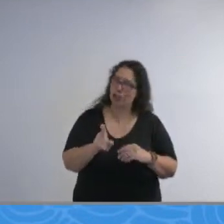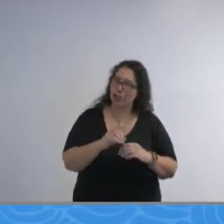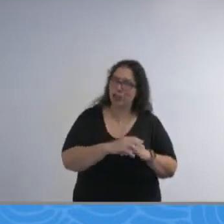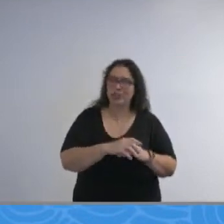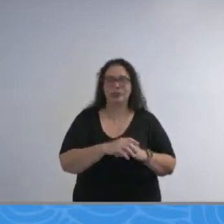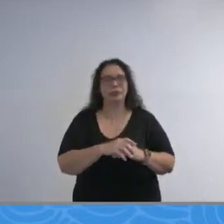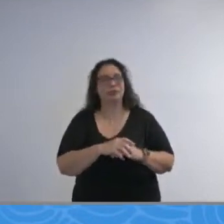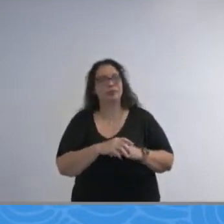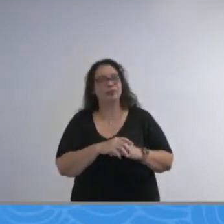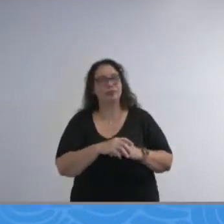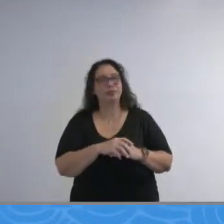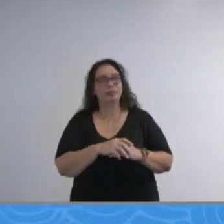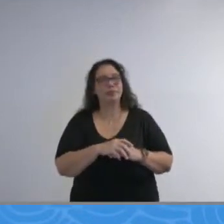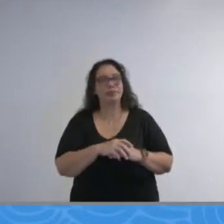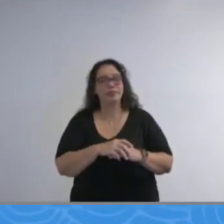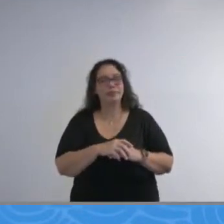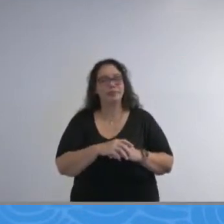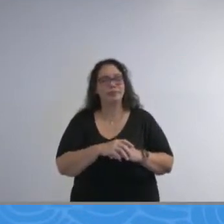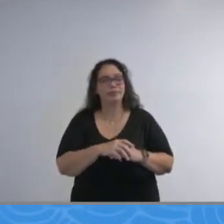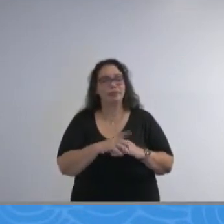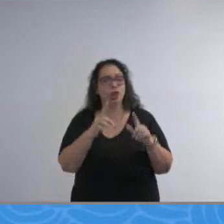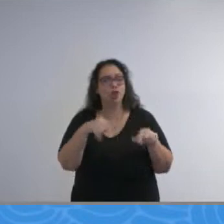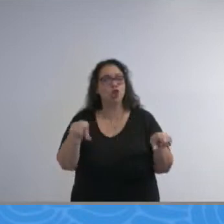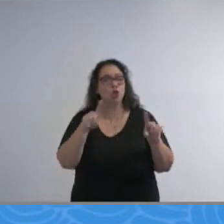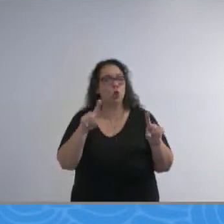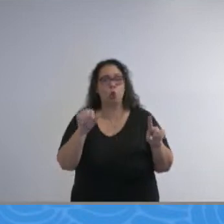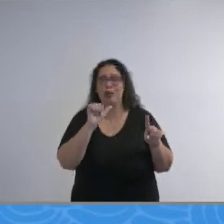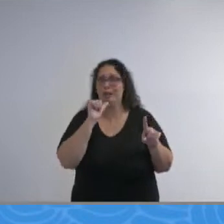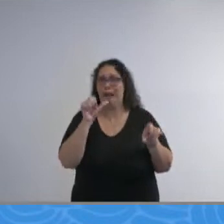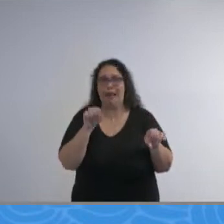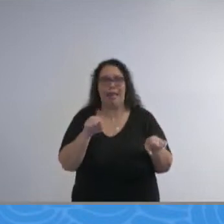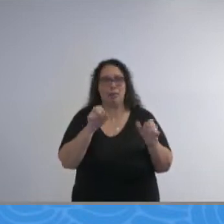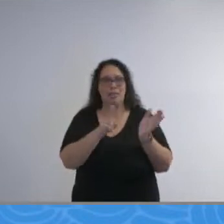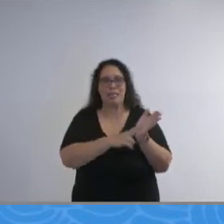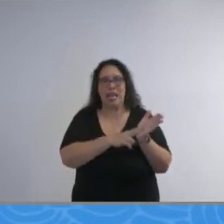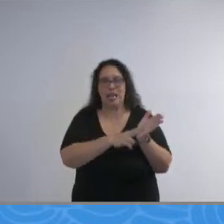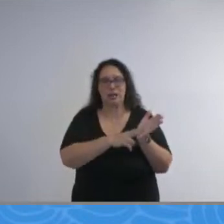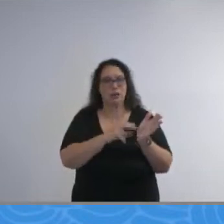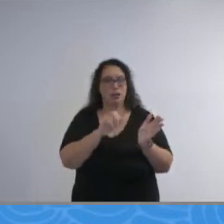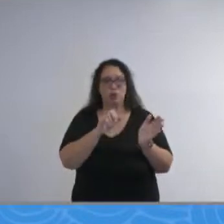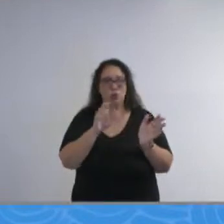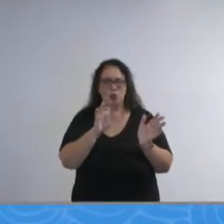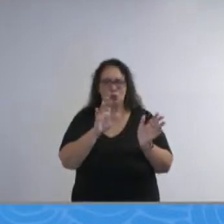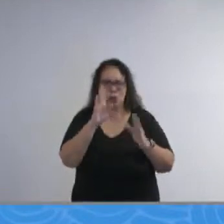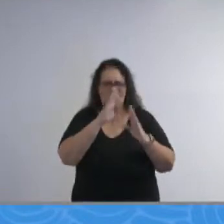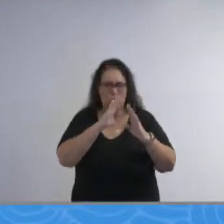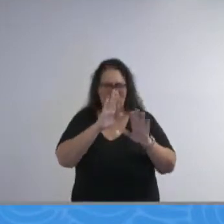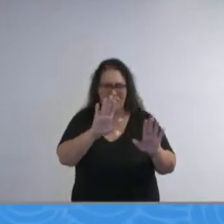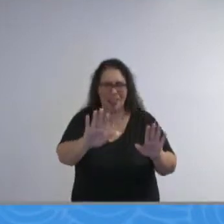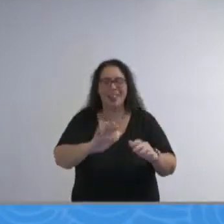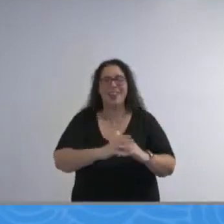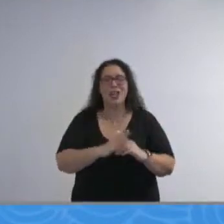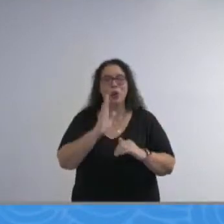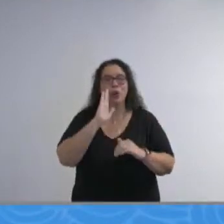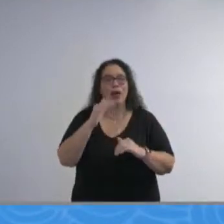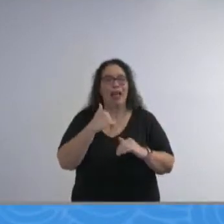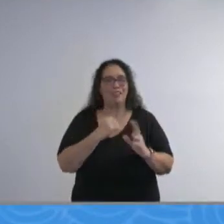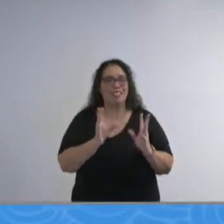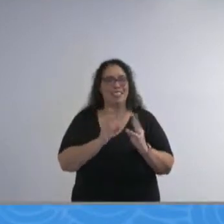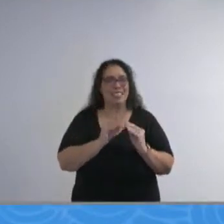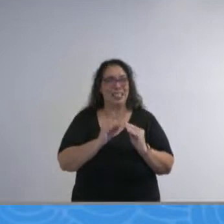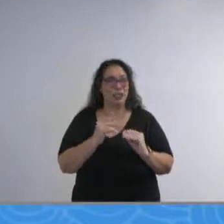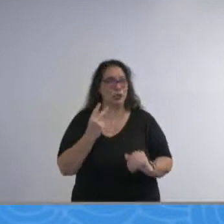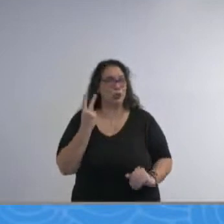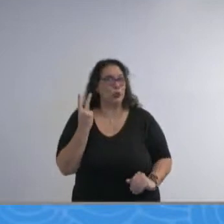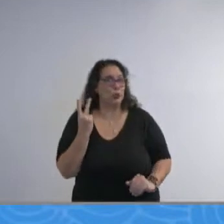So for those of you who were not able to sign up, don't fret. We are going to have a session